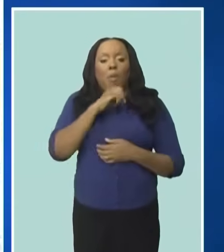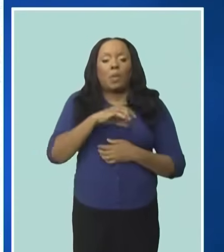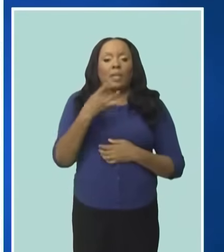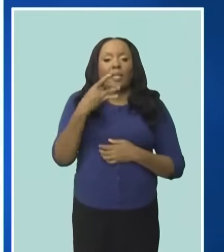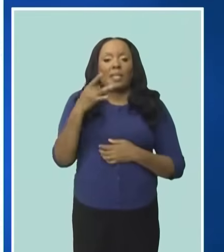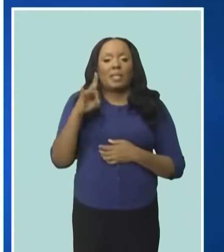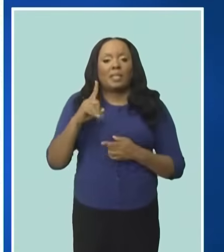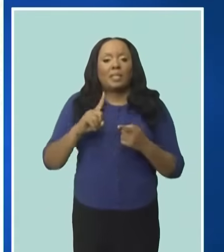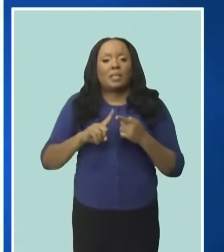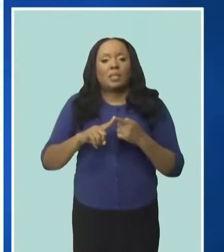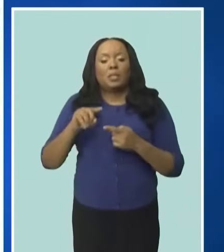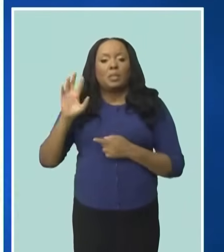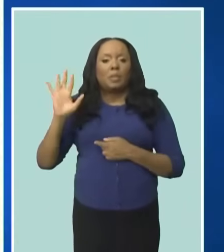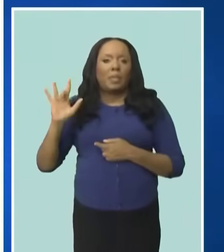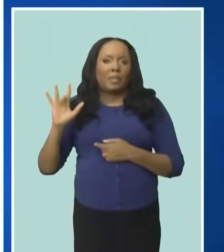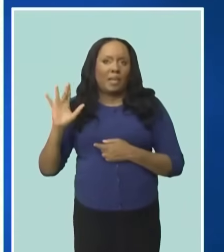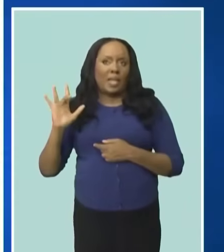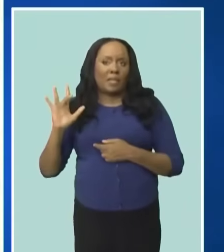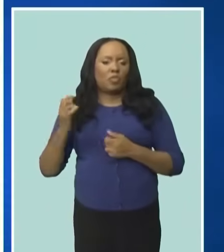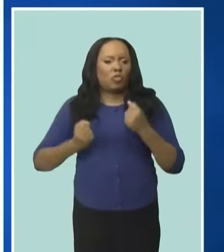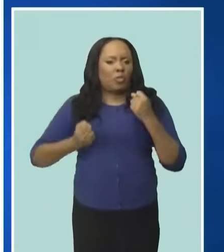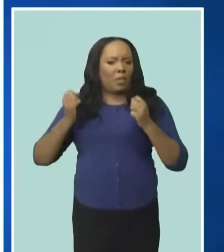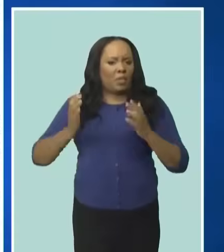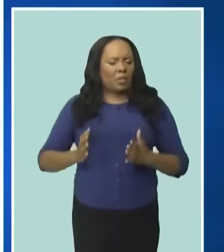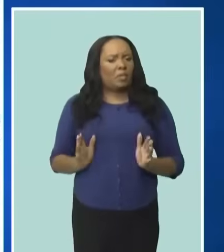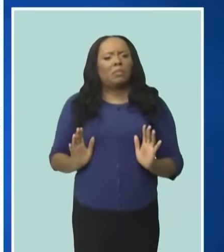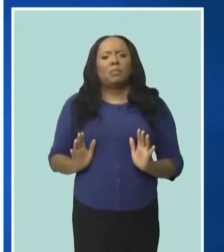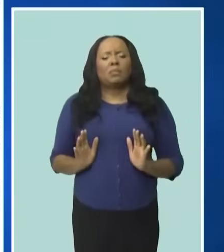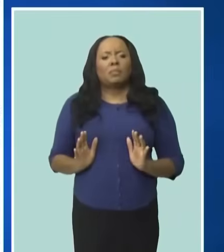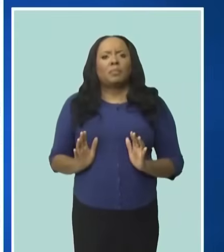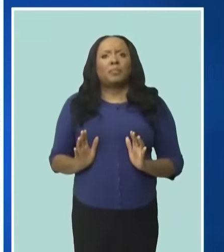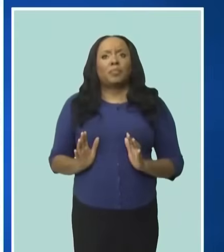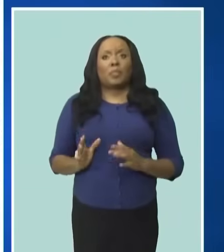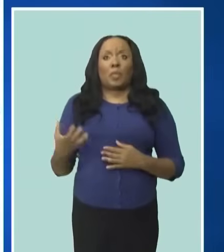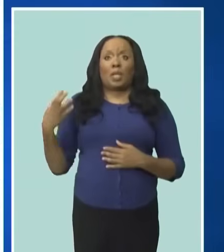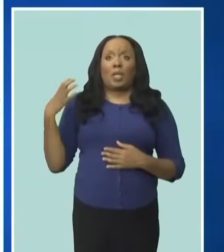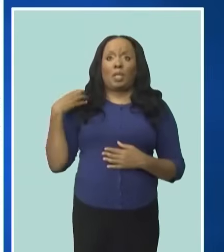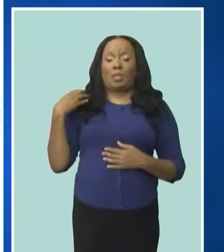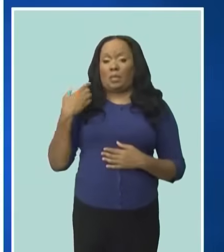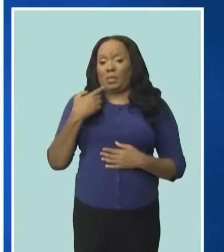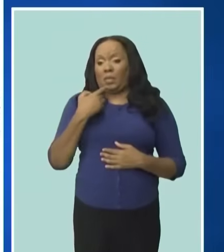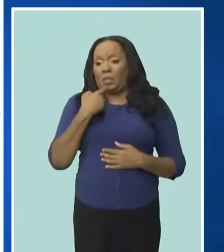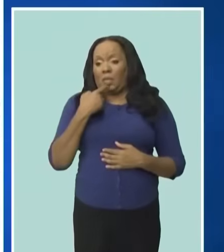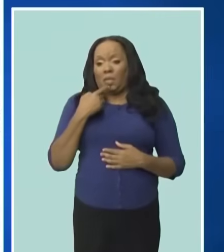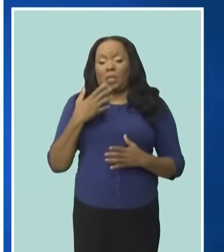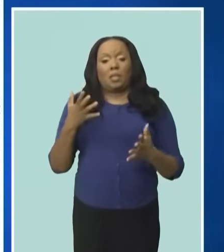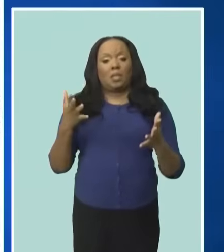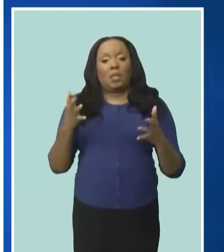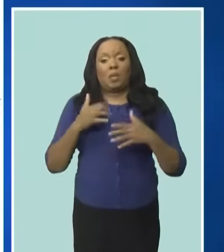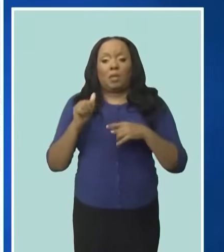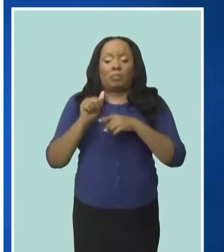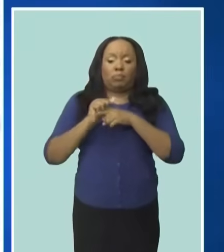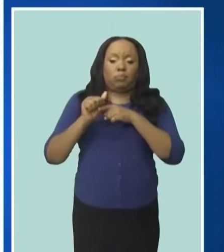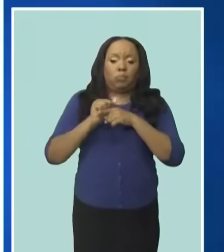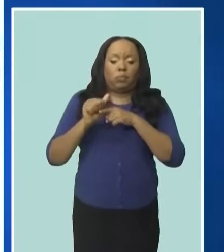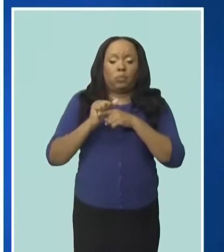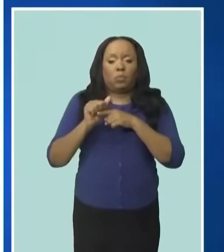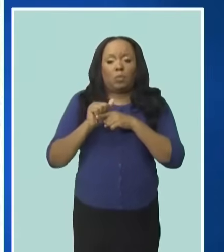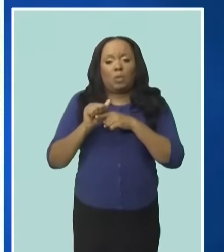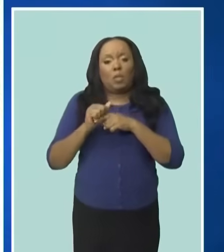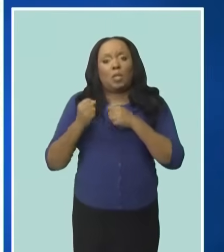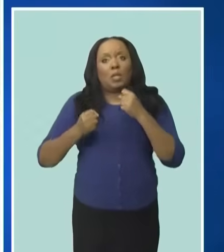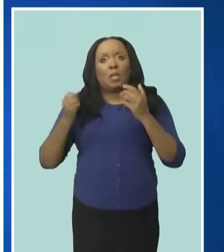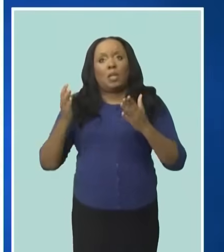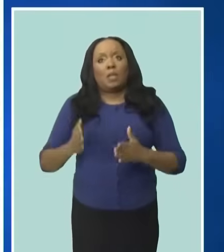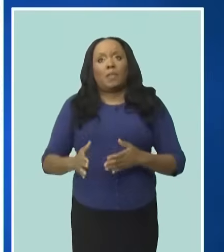18 and 25. On that note, the chairman announced the alliance is looking to recruit PSV operators